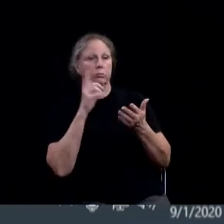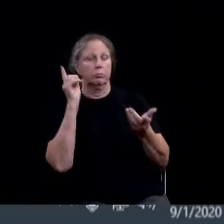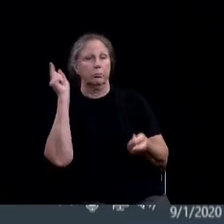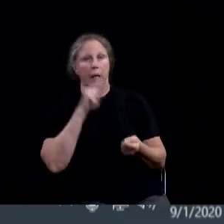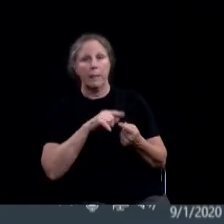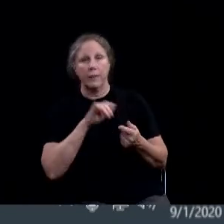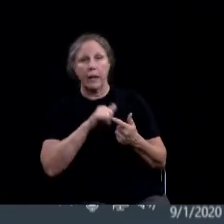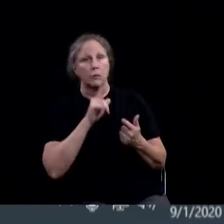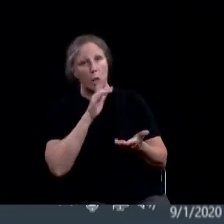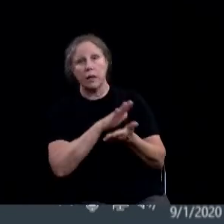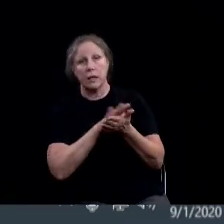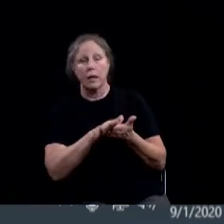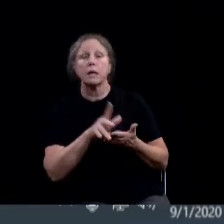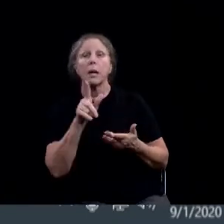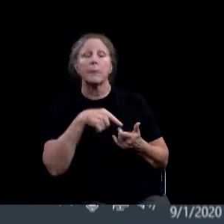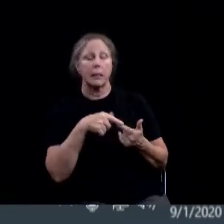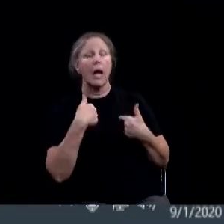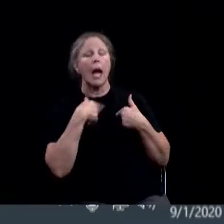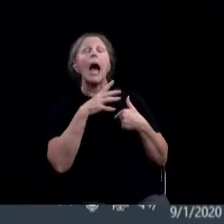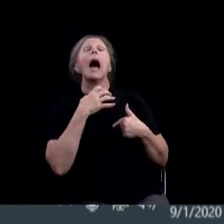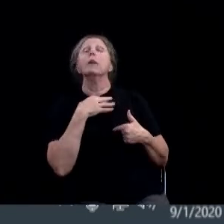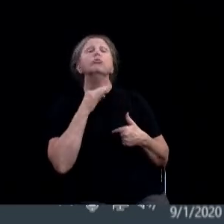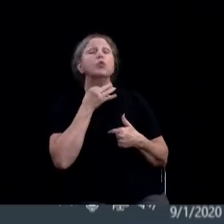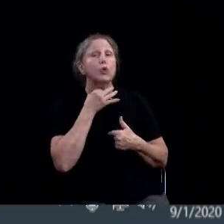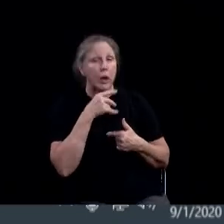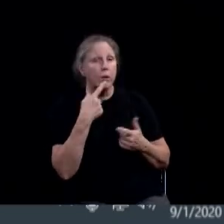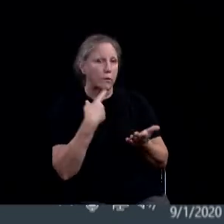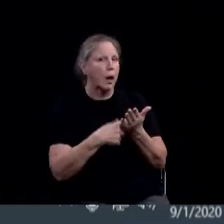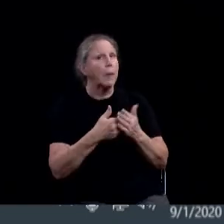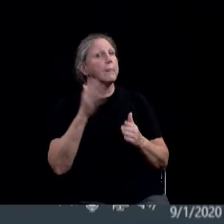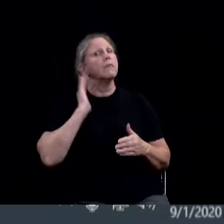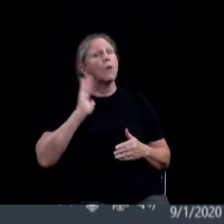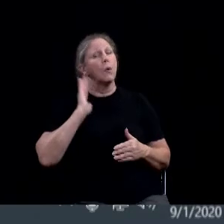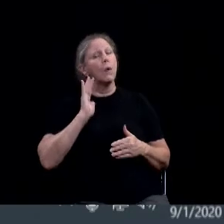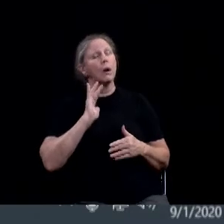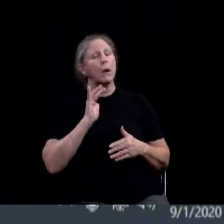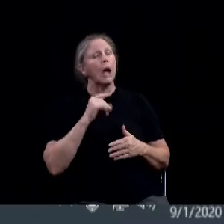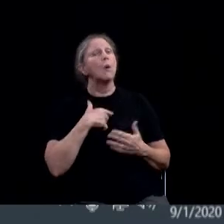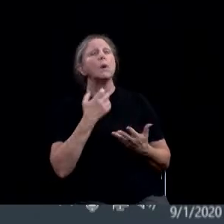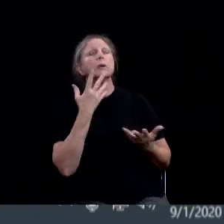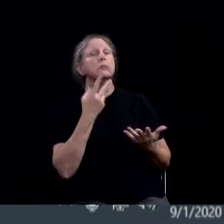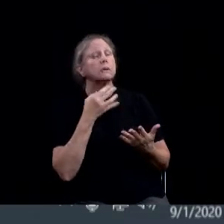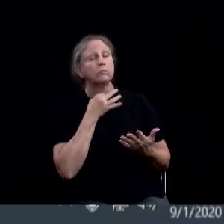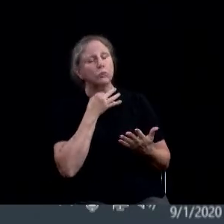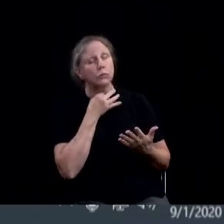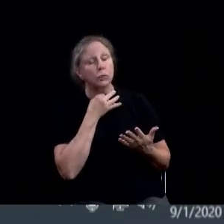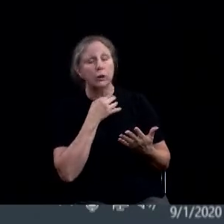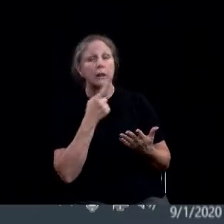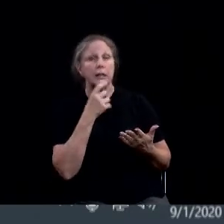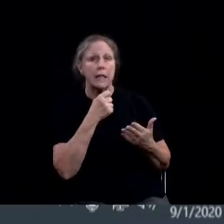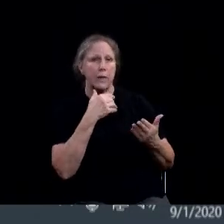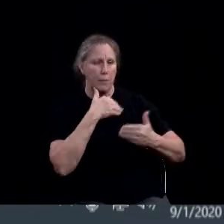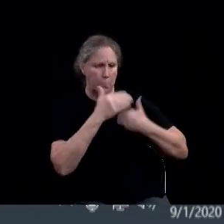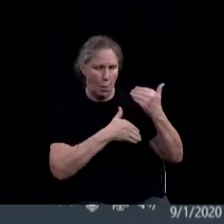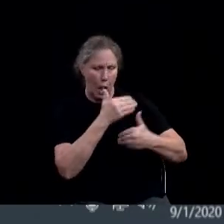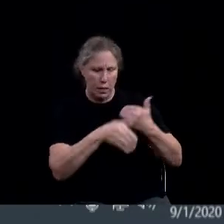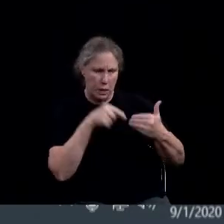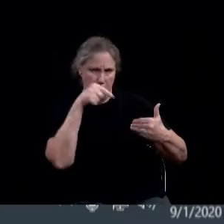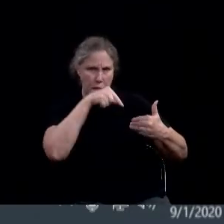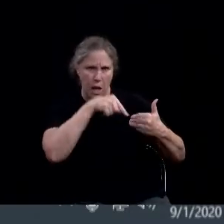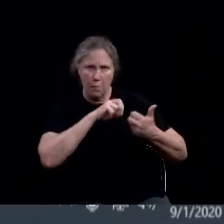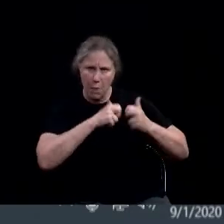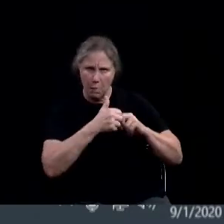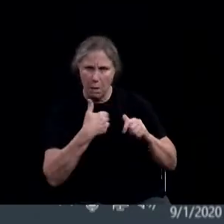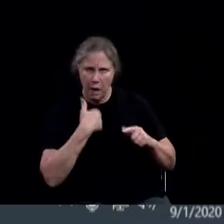and I know we've talked about this before, on seeing some of the process issues, because as some of the feedback you